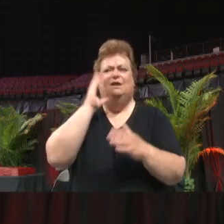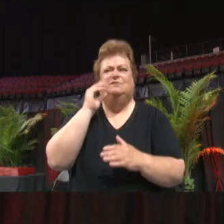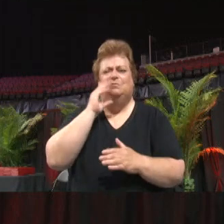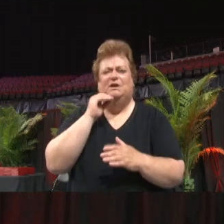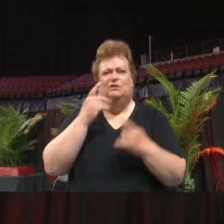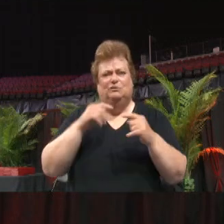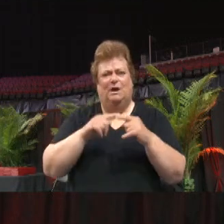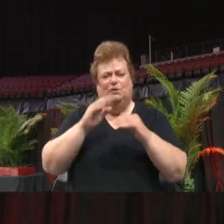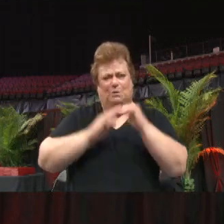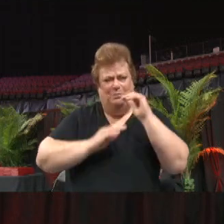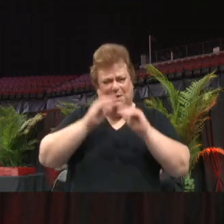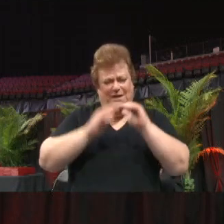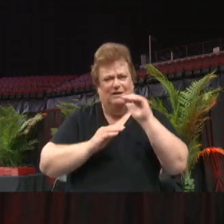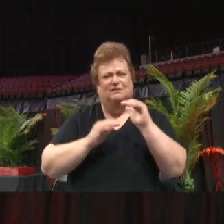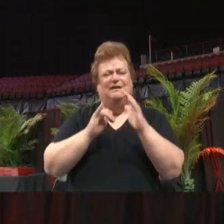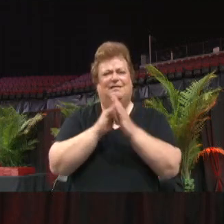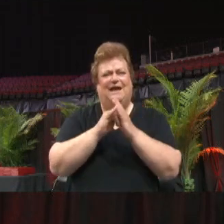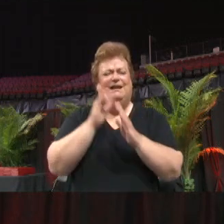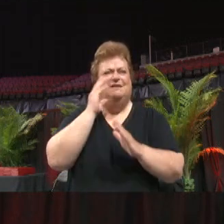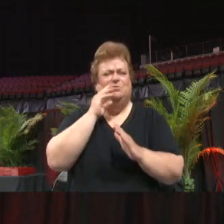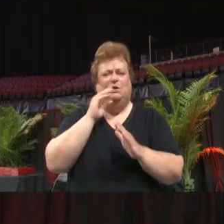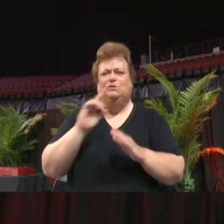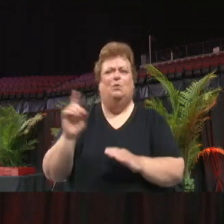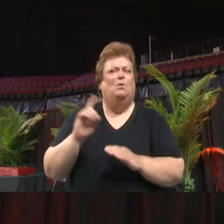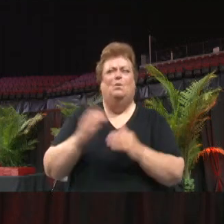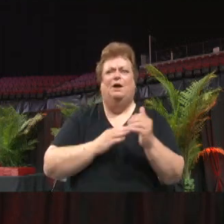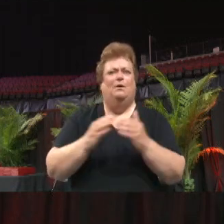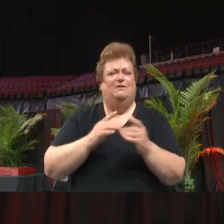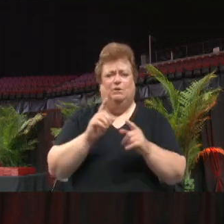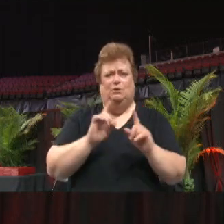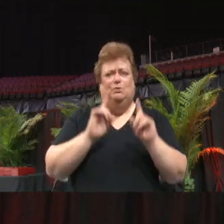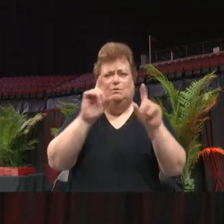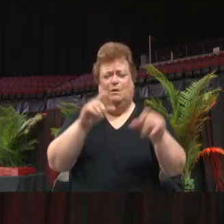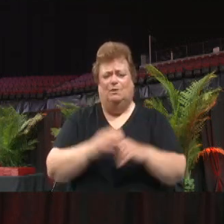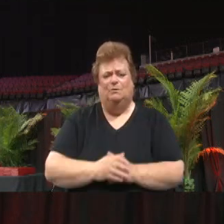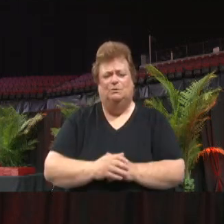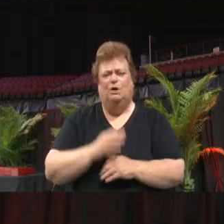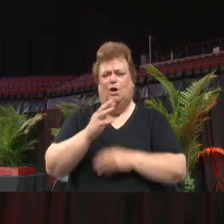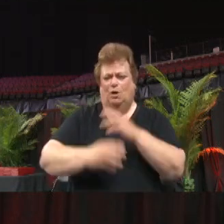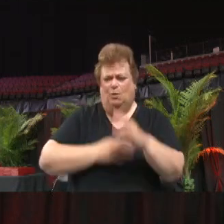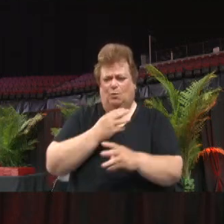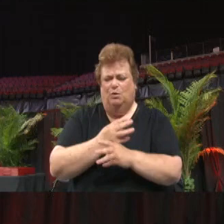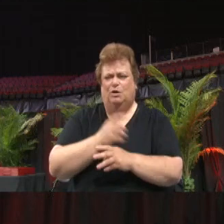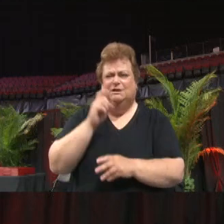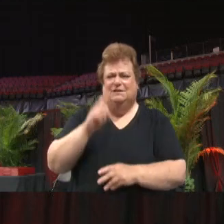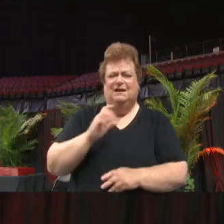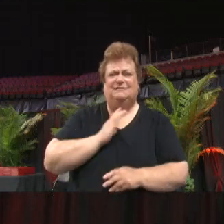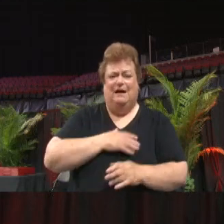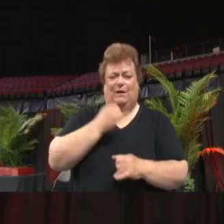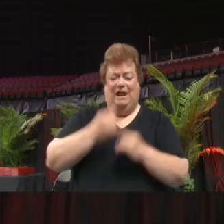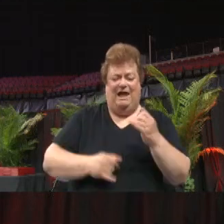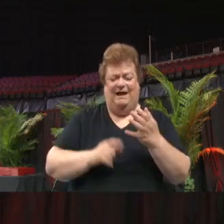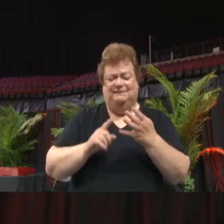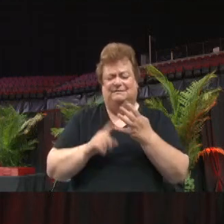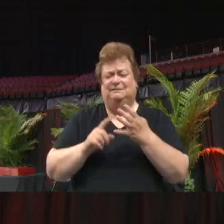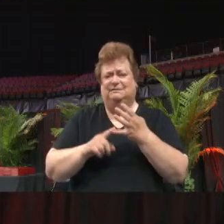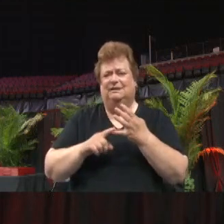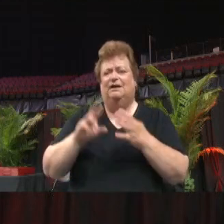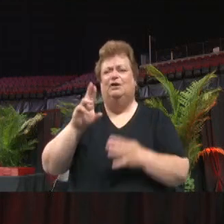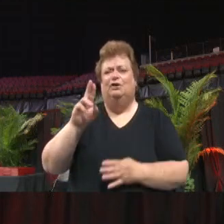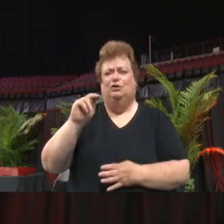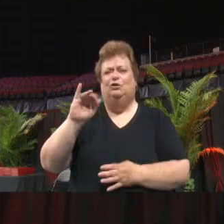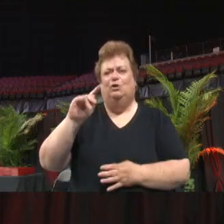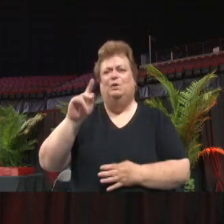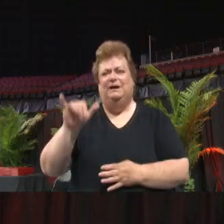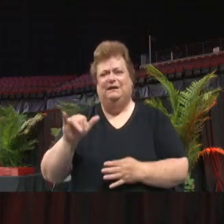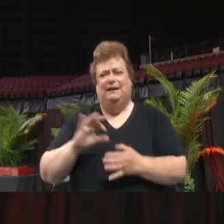and create that experience wherever you go. Our world also needs our last link more than ever, unity. In